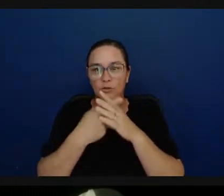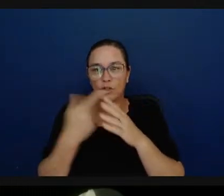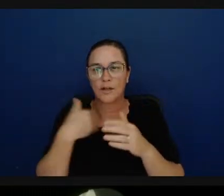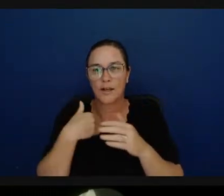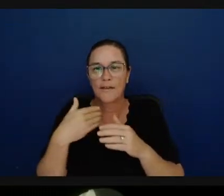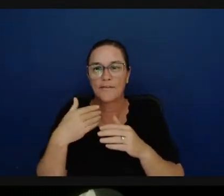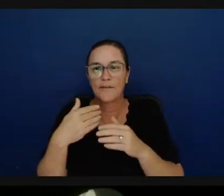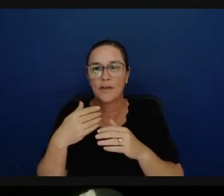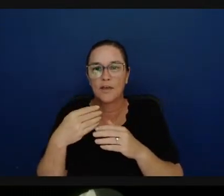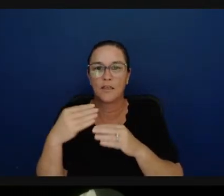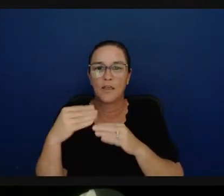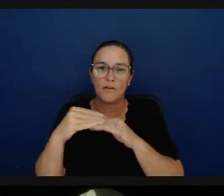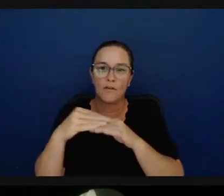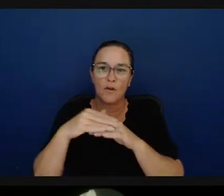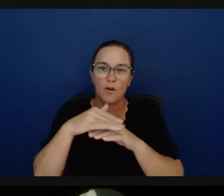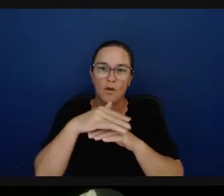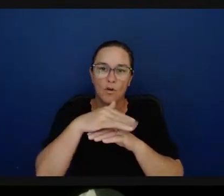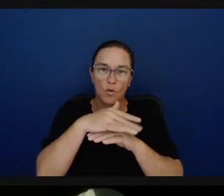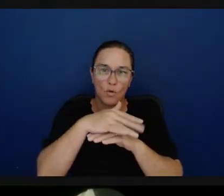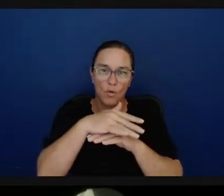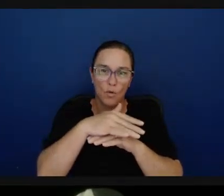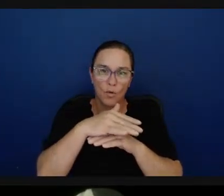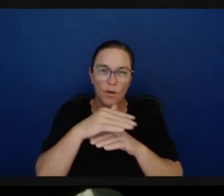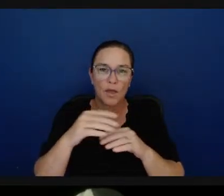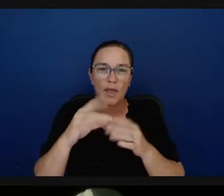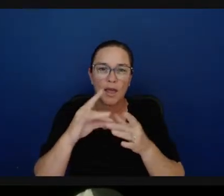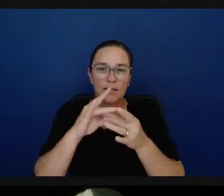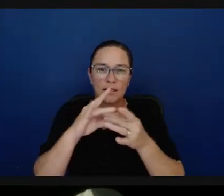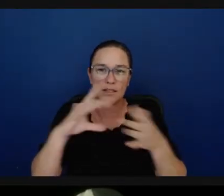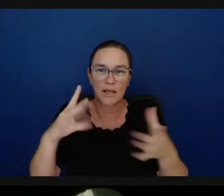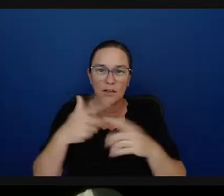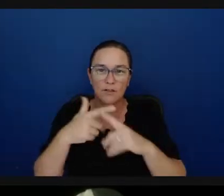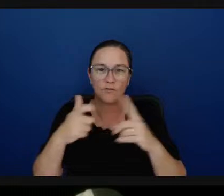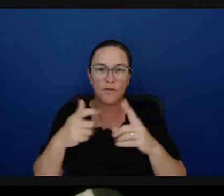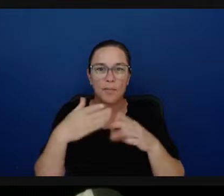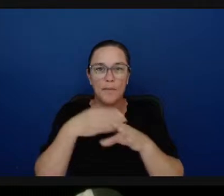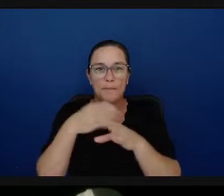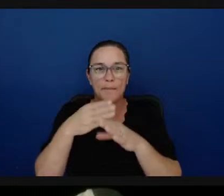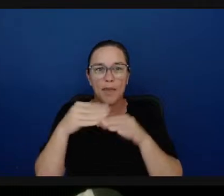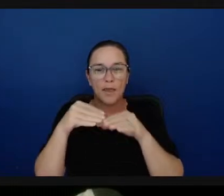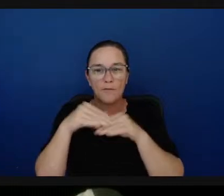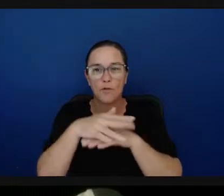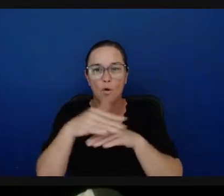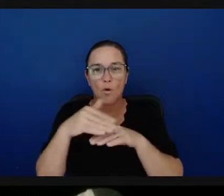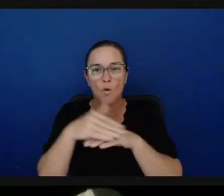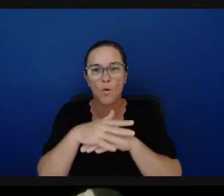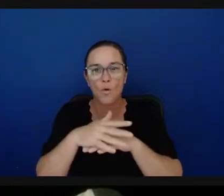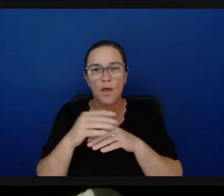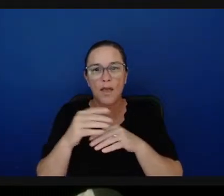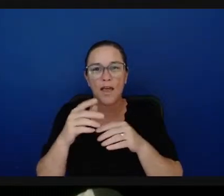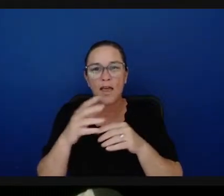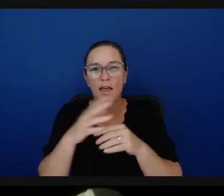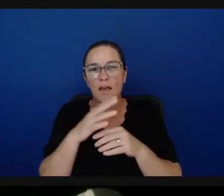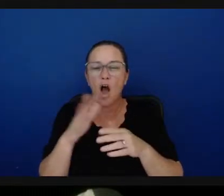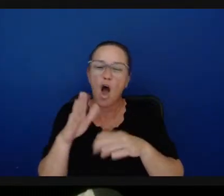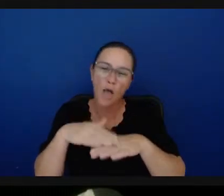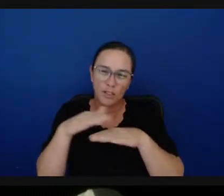There they are once again, all disconnected from the main flow further afield, at least on the very surface,